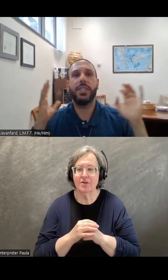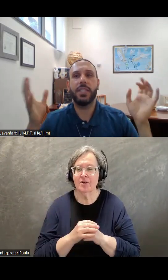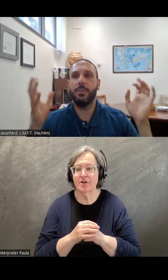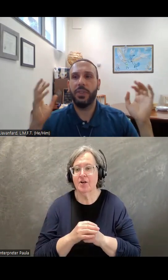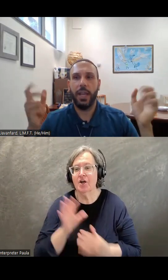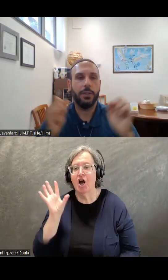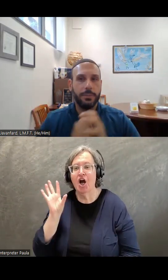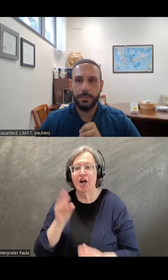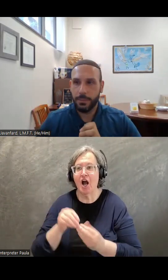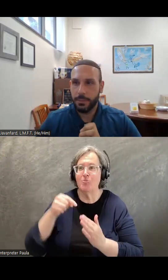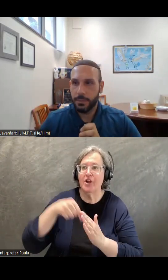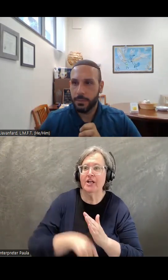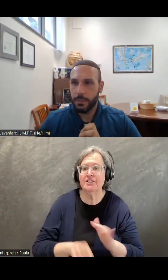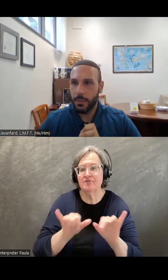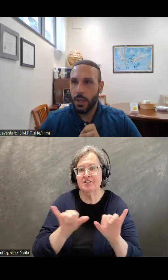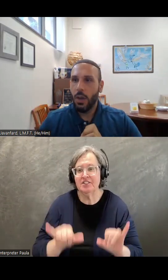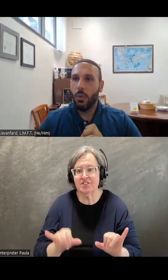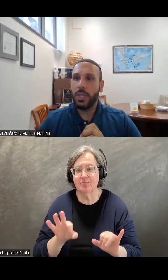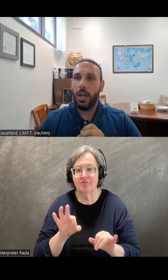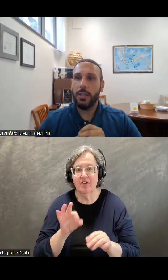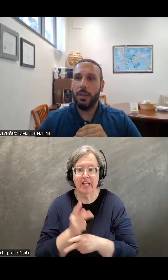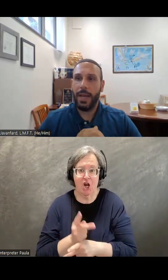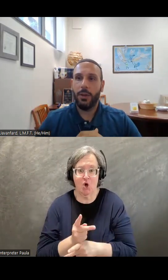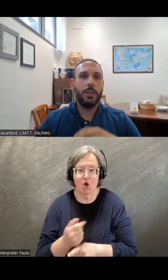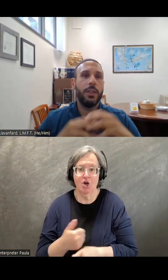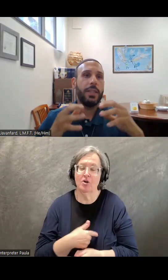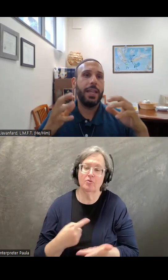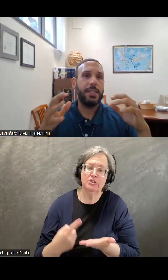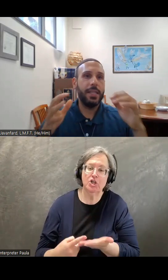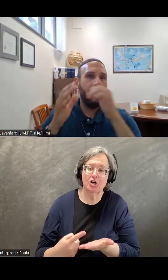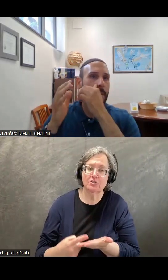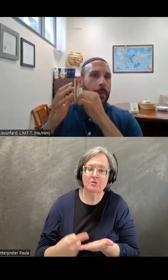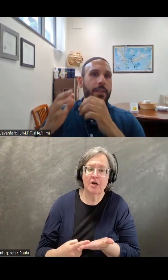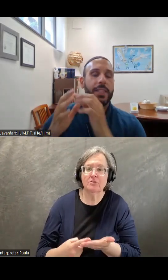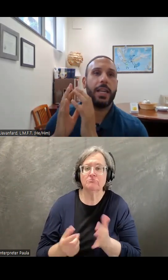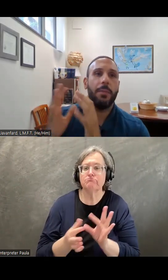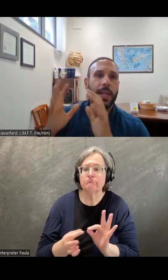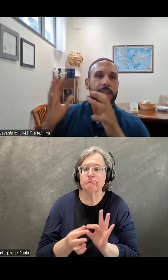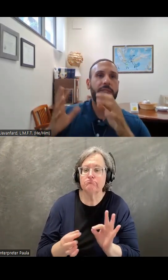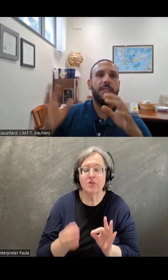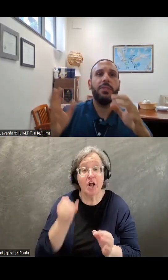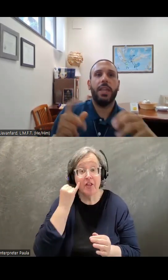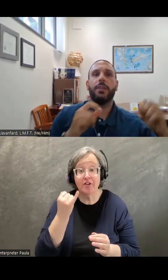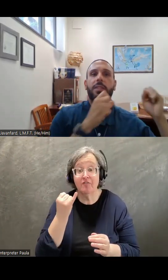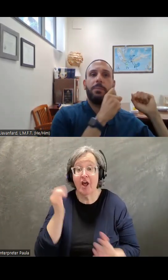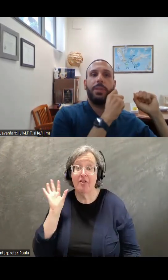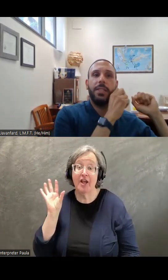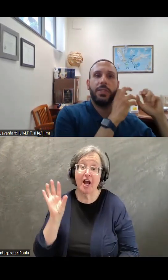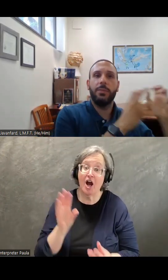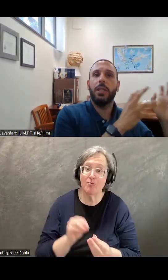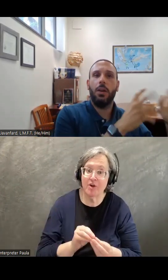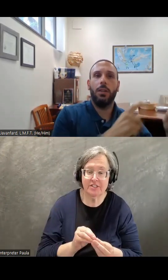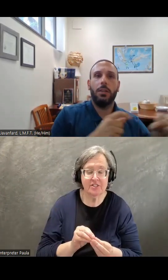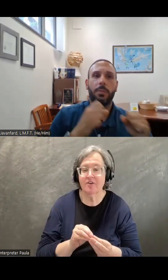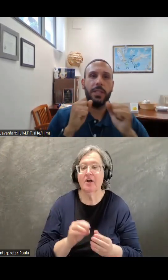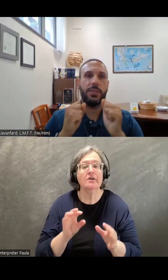comprehensive system of care. We talked about the idea that the comprehensive system of care is a place for